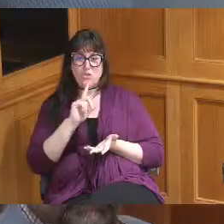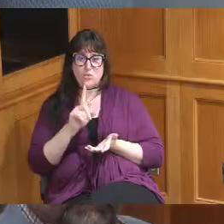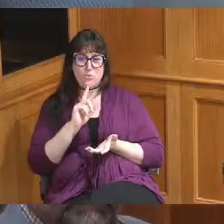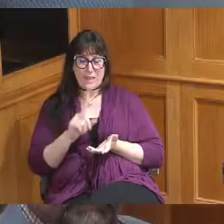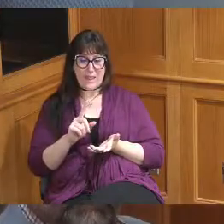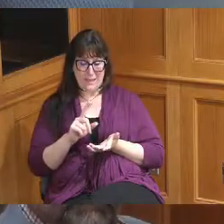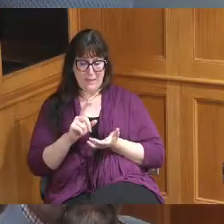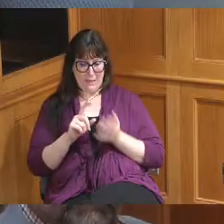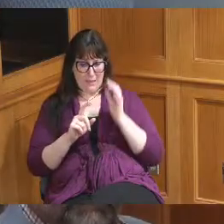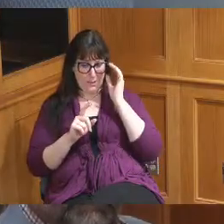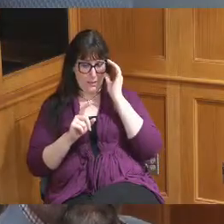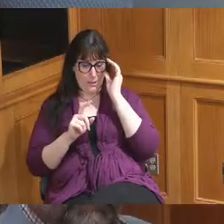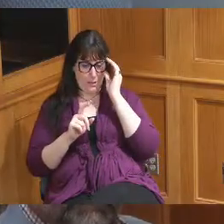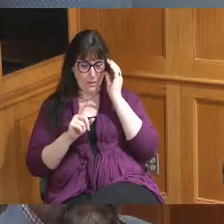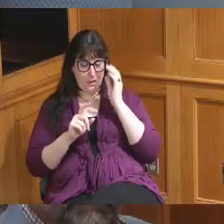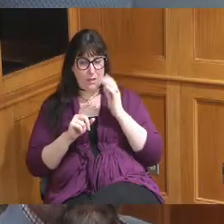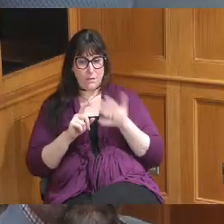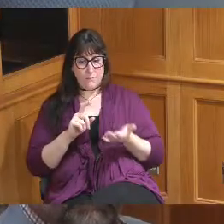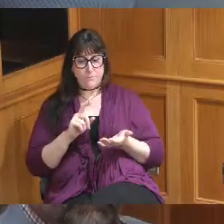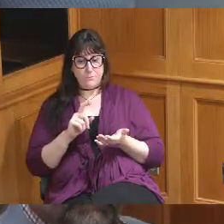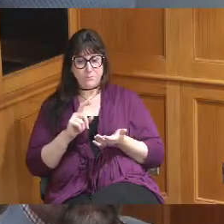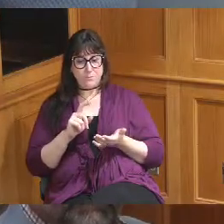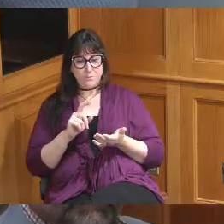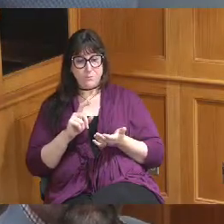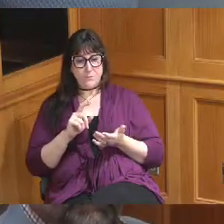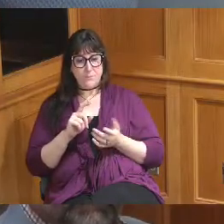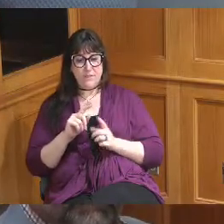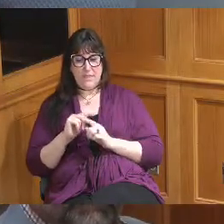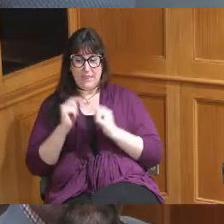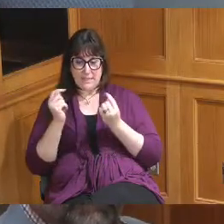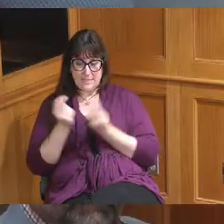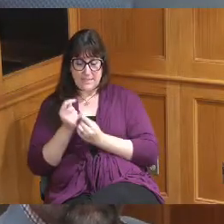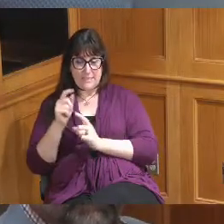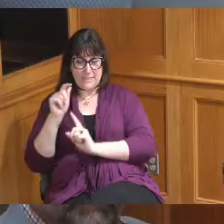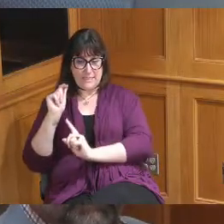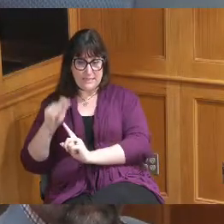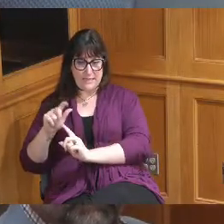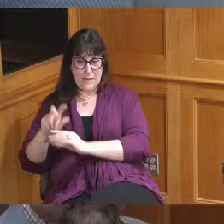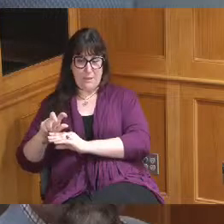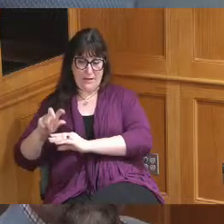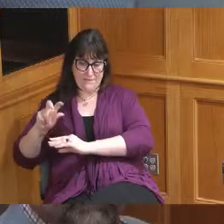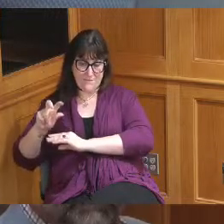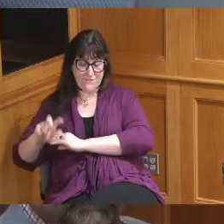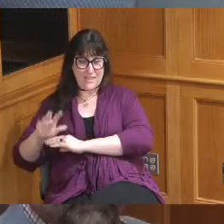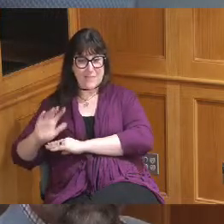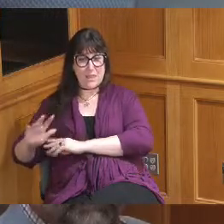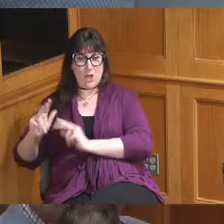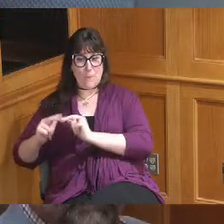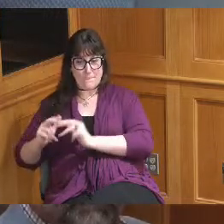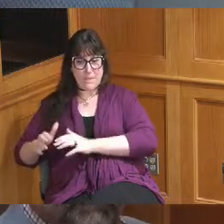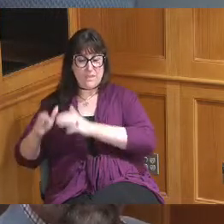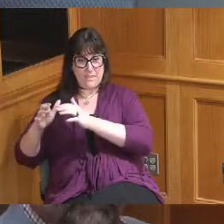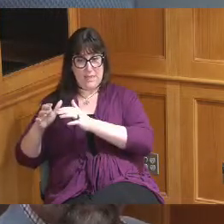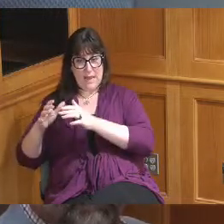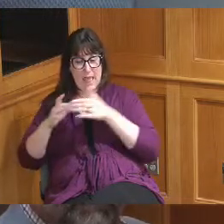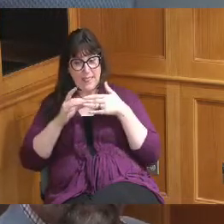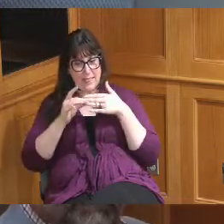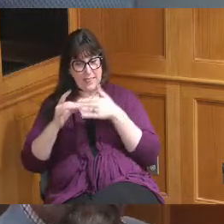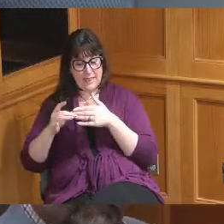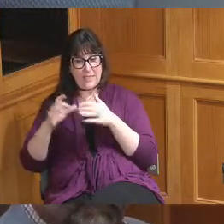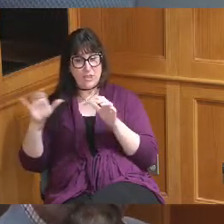it, it is a function of the team investing in their building and the league doing it along with the team.